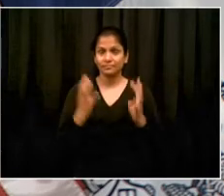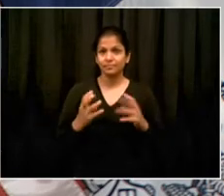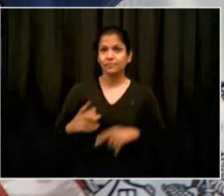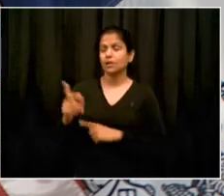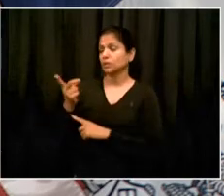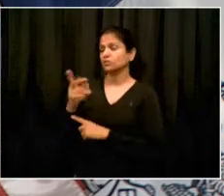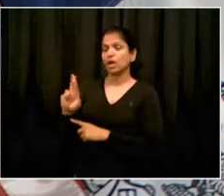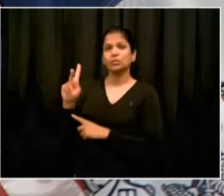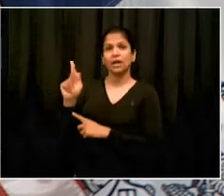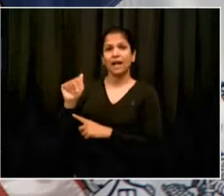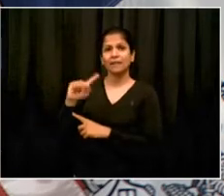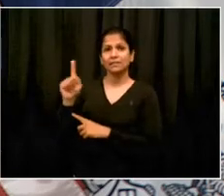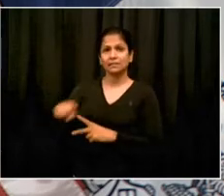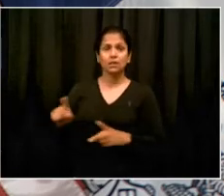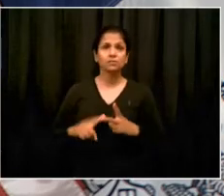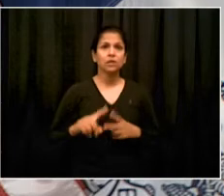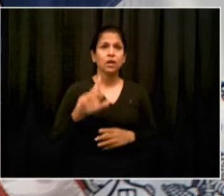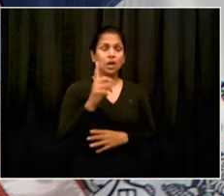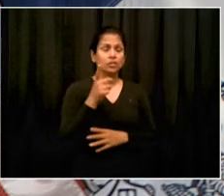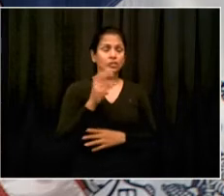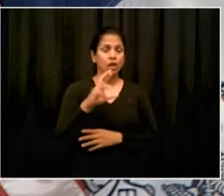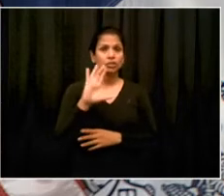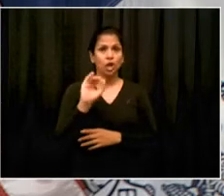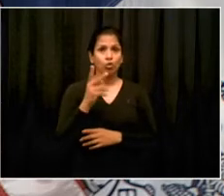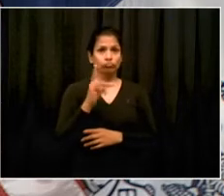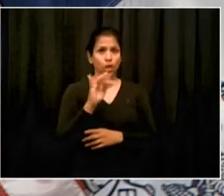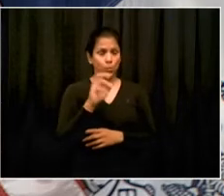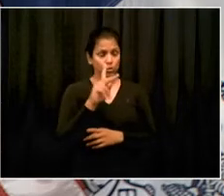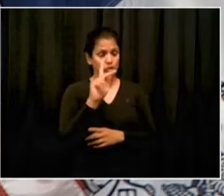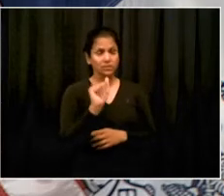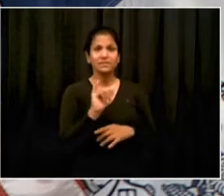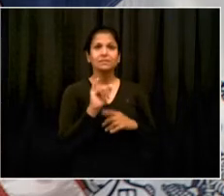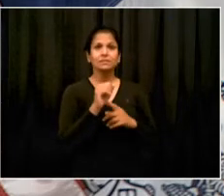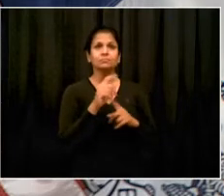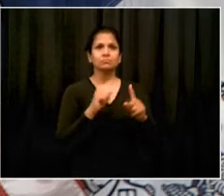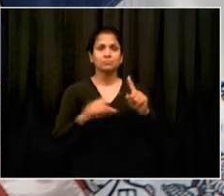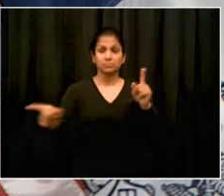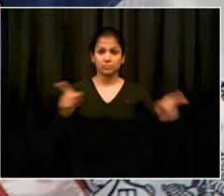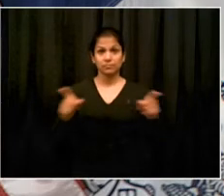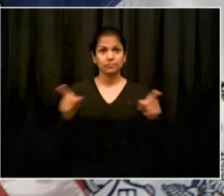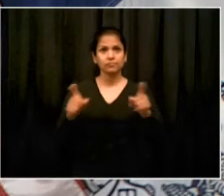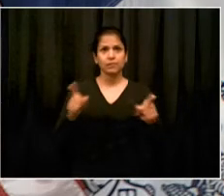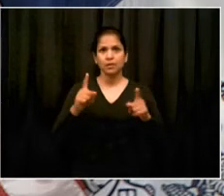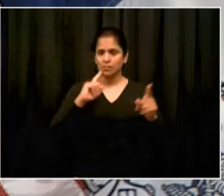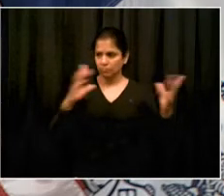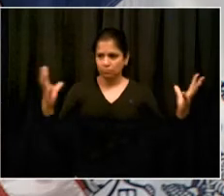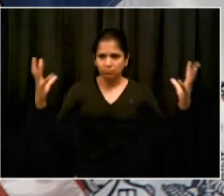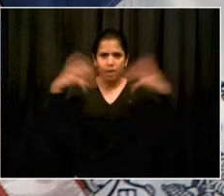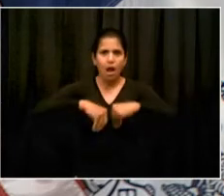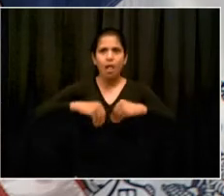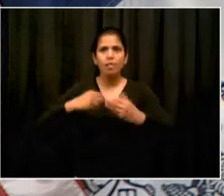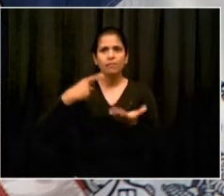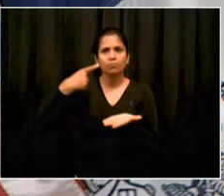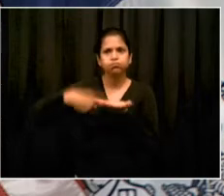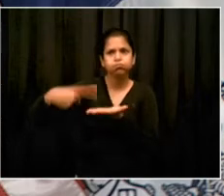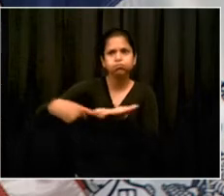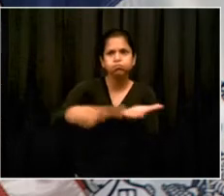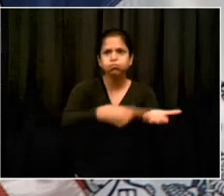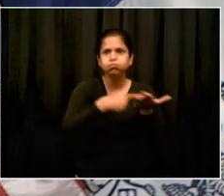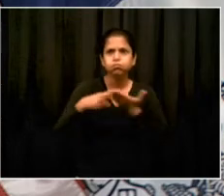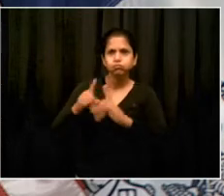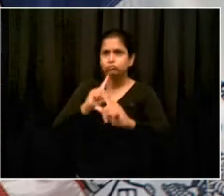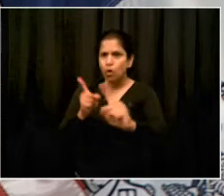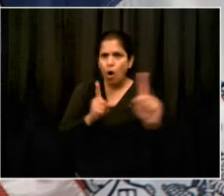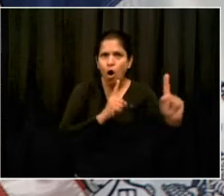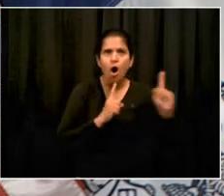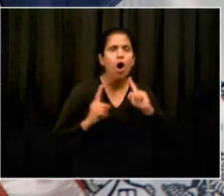of public information was put out, obviously, in the course of last week. I think the message has been sent clearly. And we have